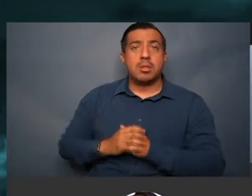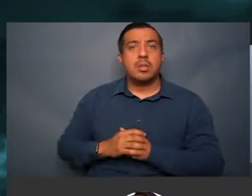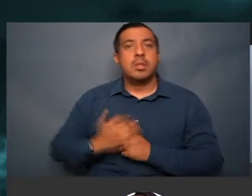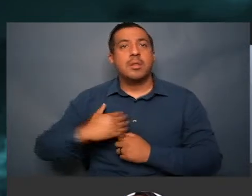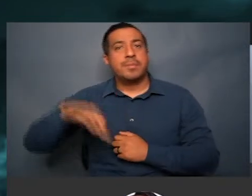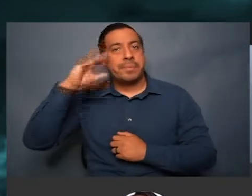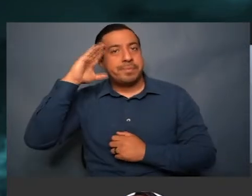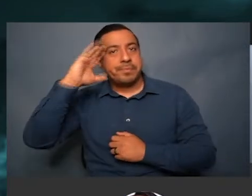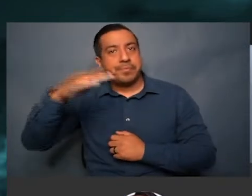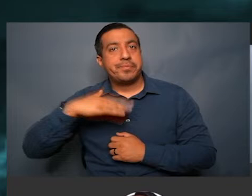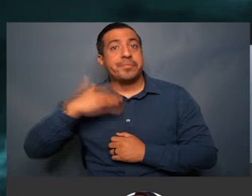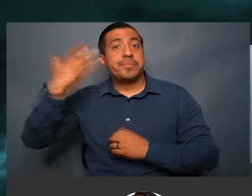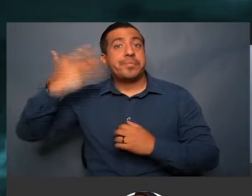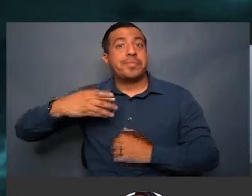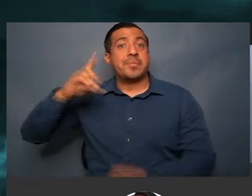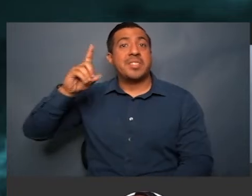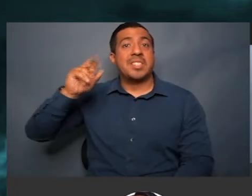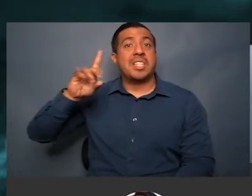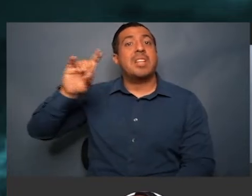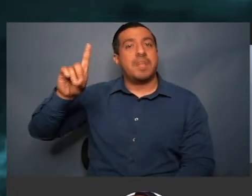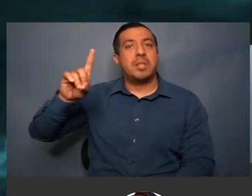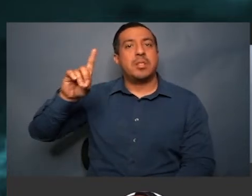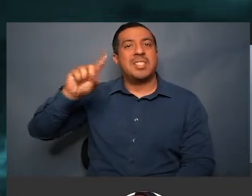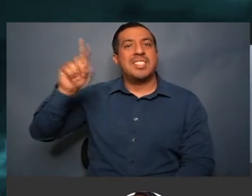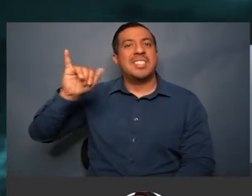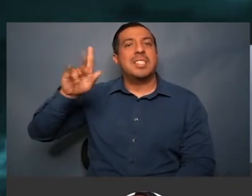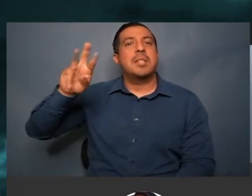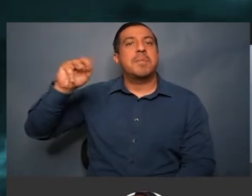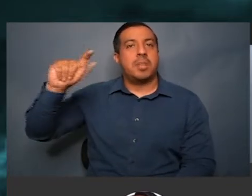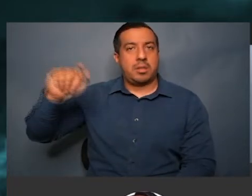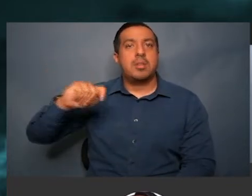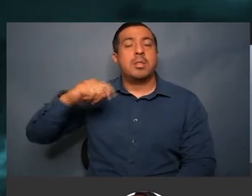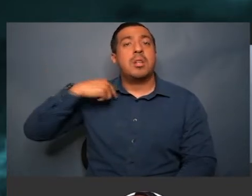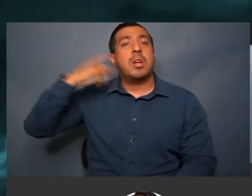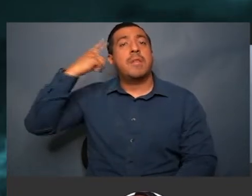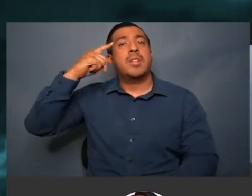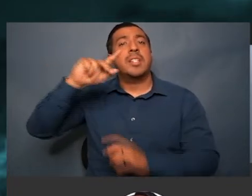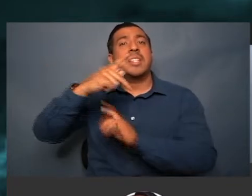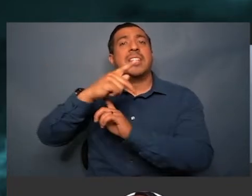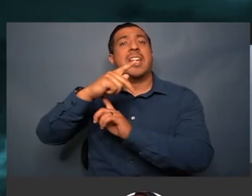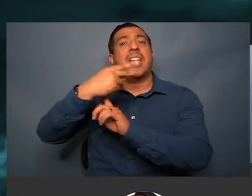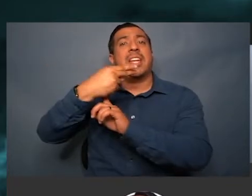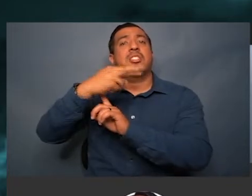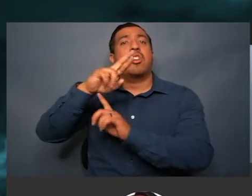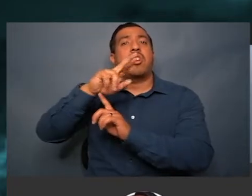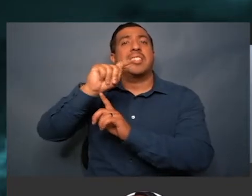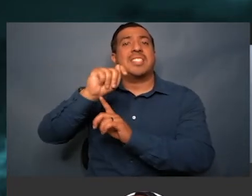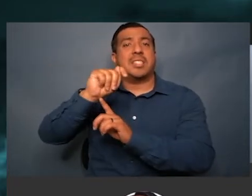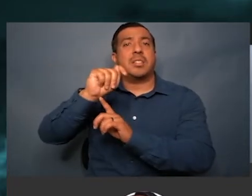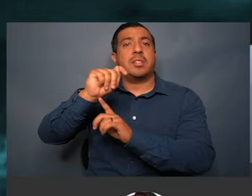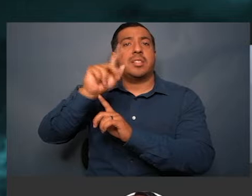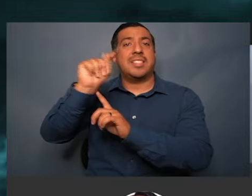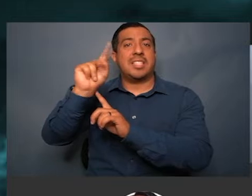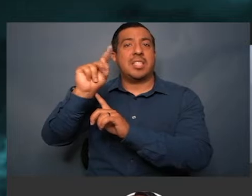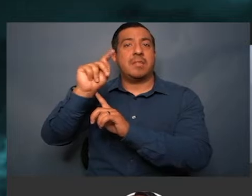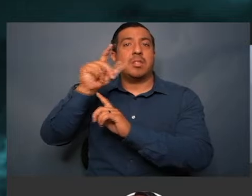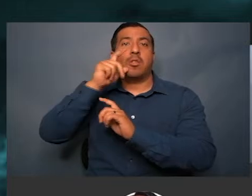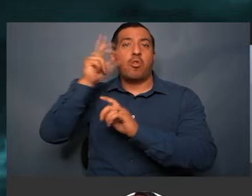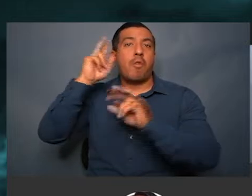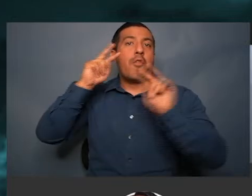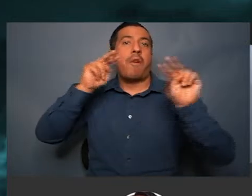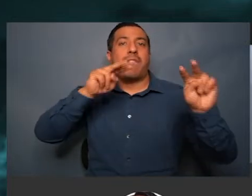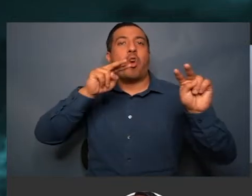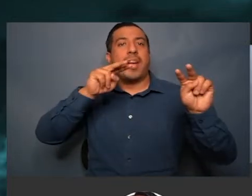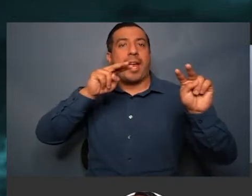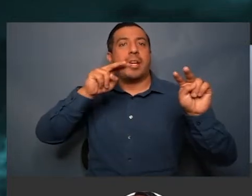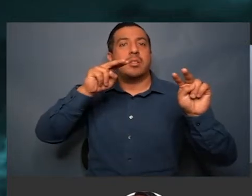All right, David Tillman, one of two chiefs here at KTRK TV, Chief Forecaster, and glad to be here as